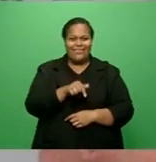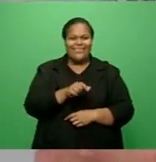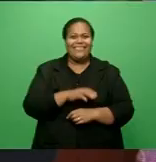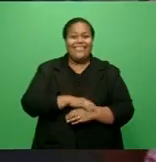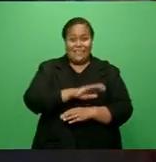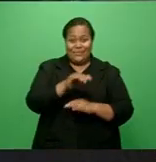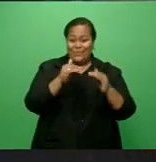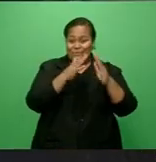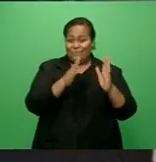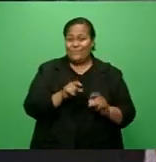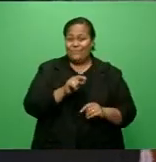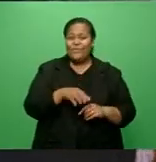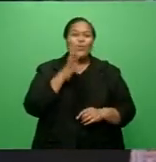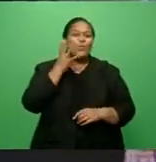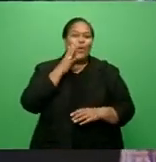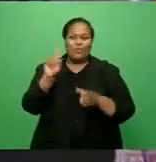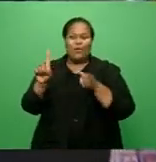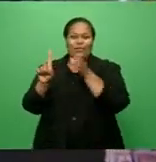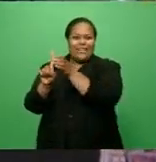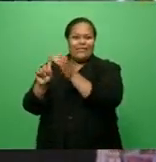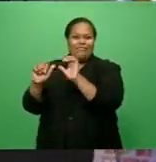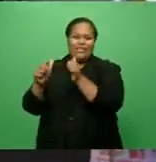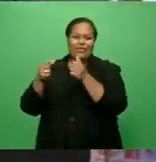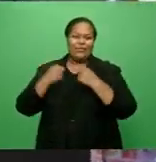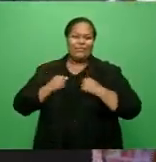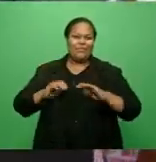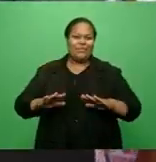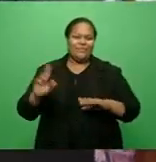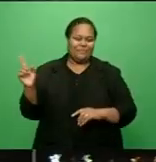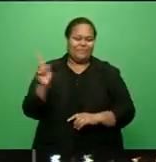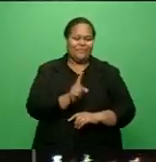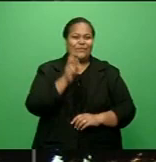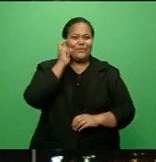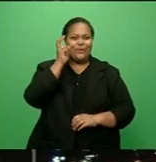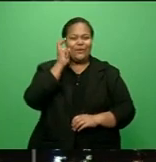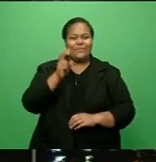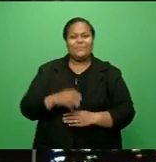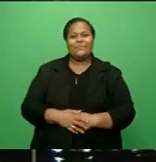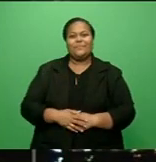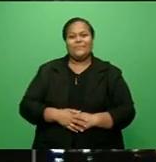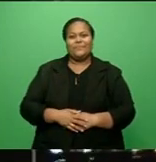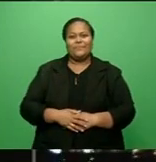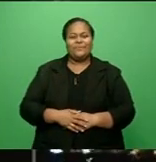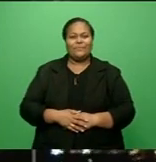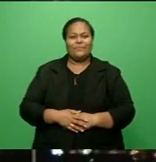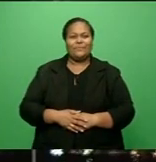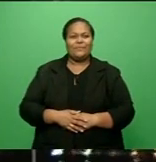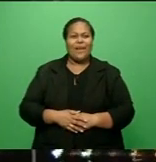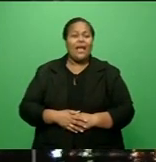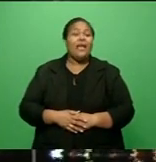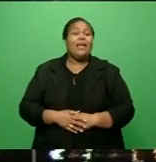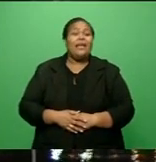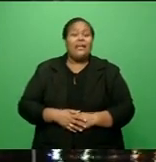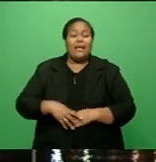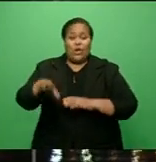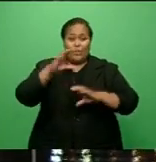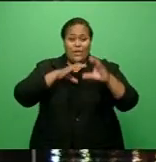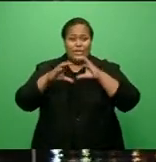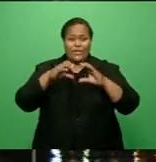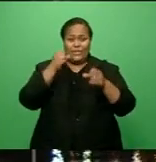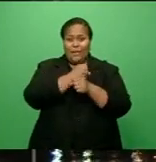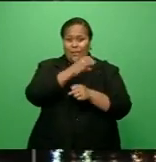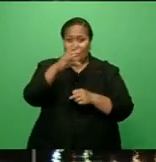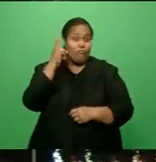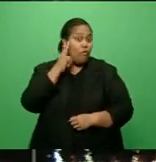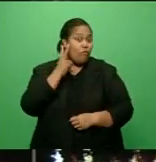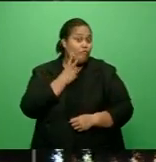they complete mandatory quarantine. Kelly Vadala, FBC News. Telecommunications company Vodafone Fiji says most